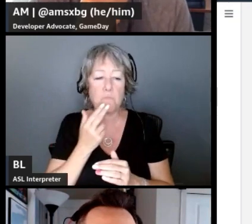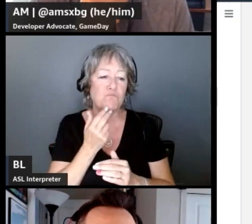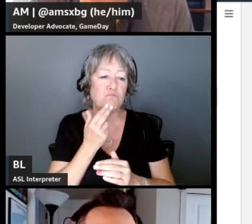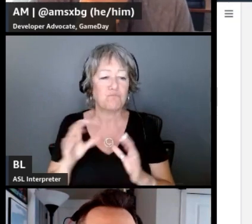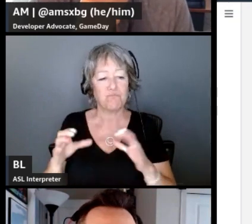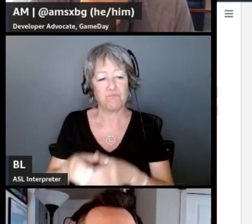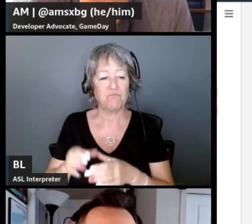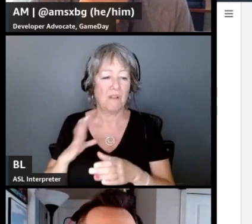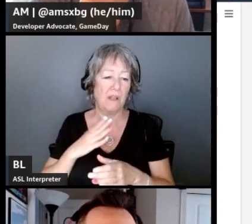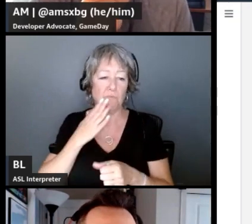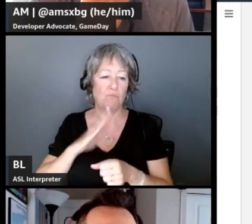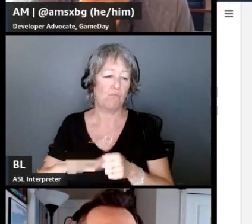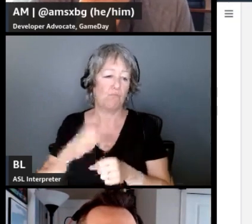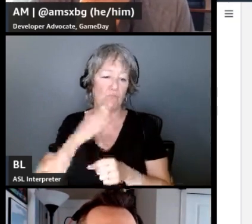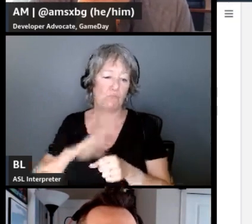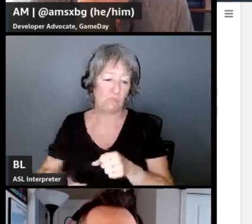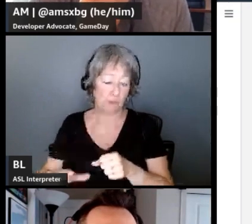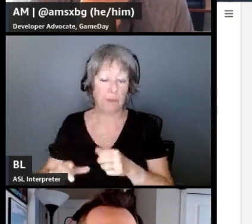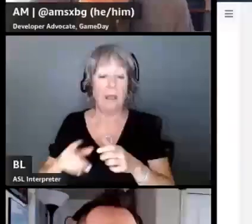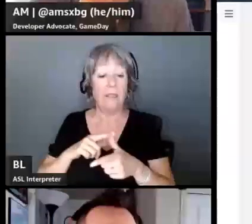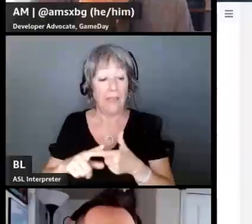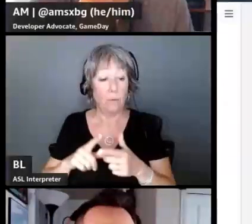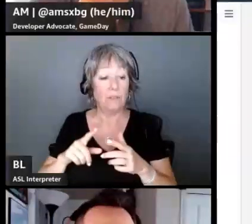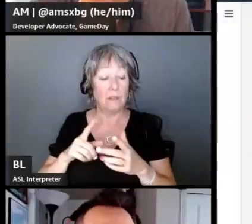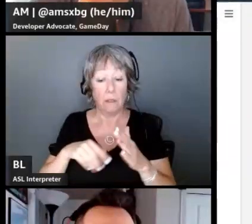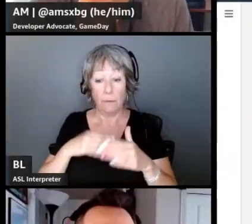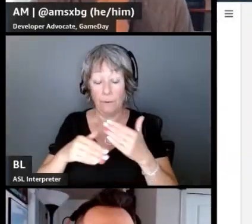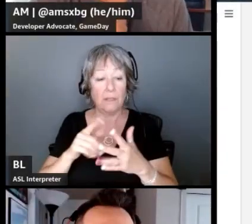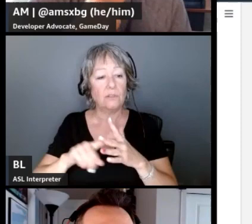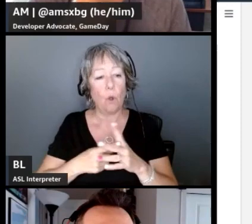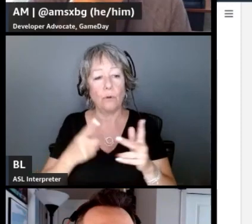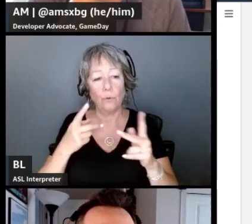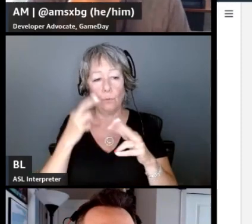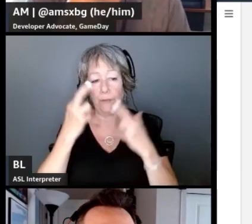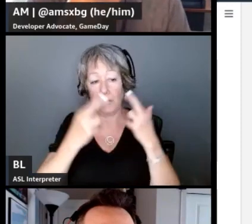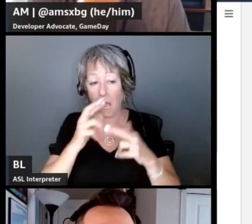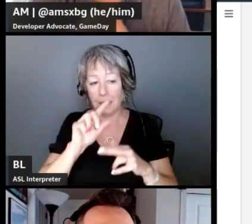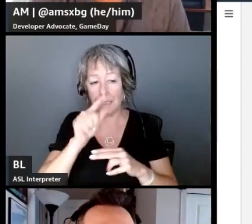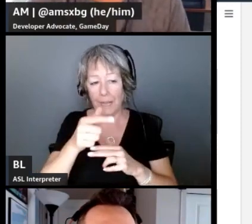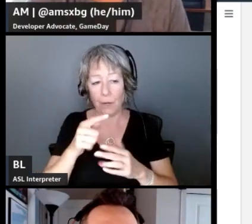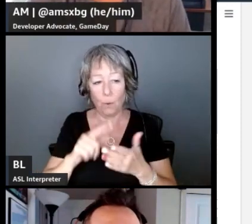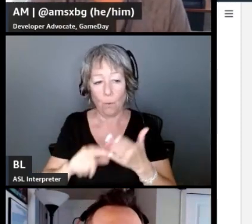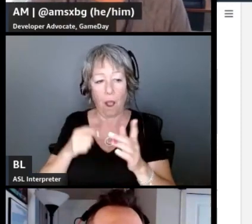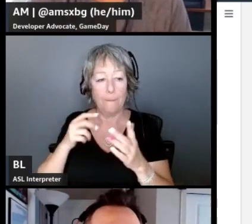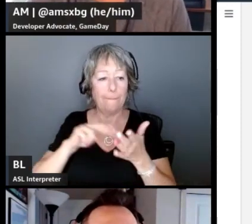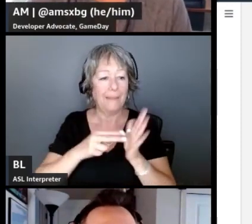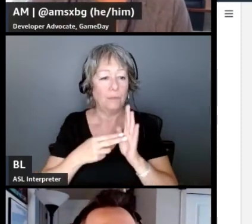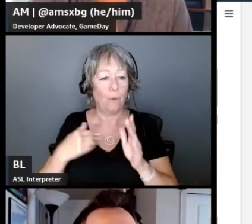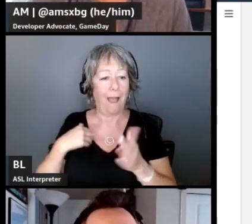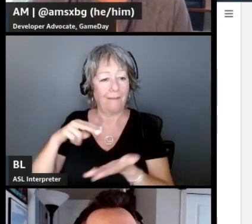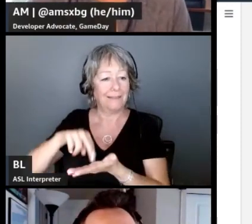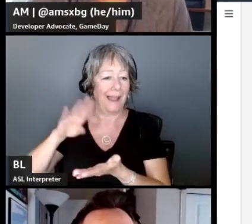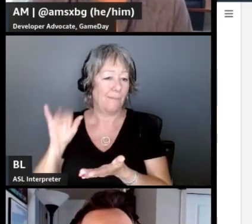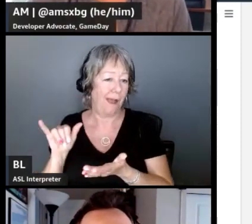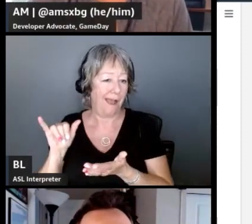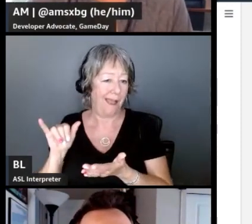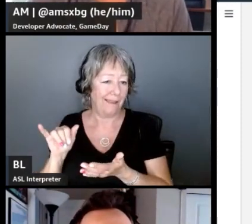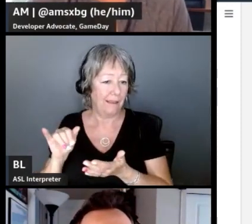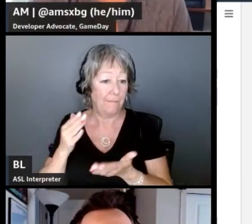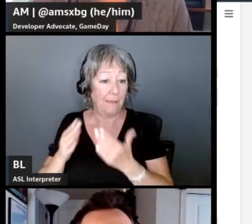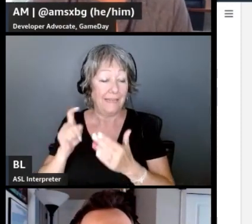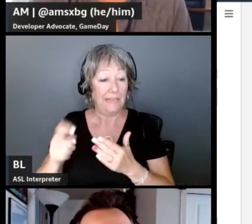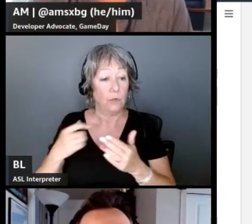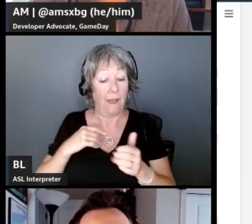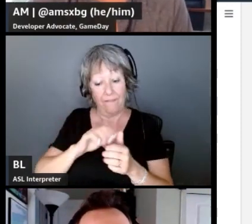start thinking about what this standby means, right? In certain scenarios, it might mean that they need to keep additional copies of